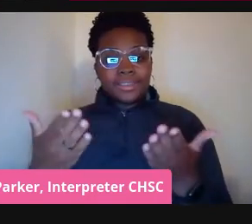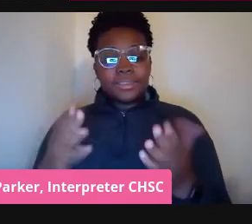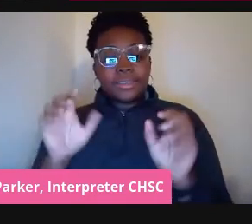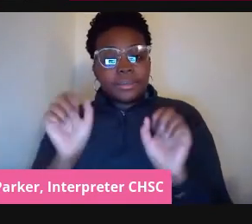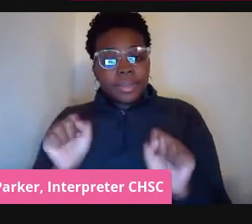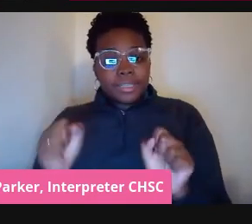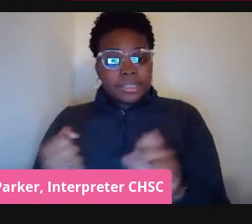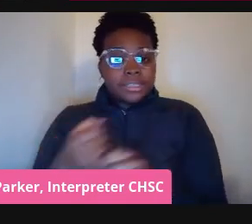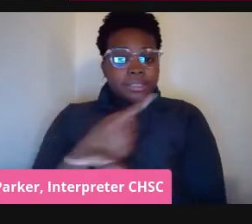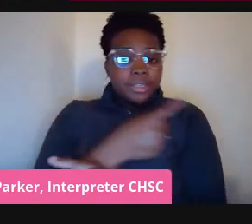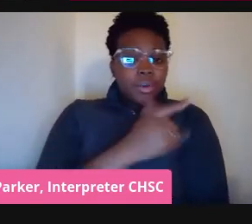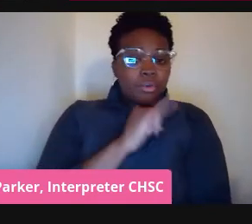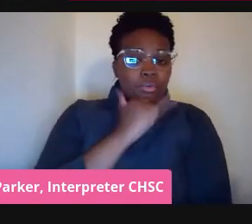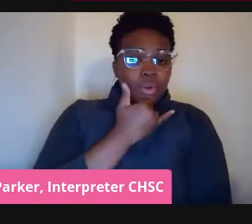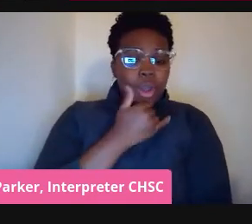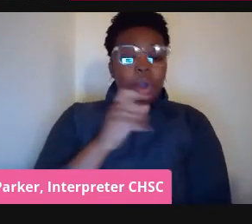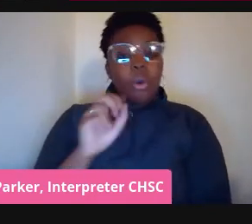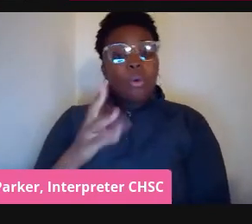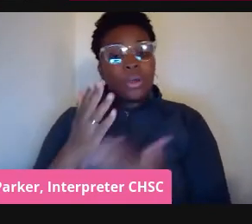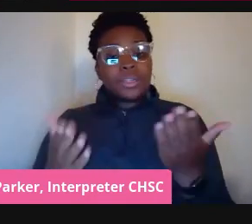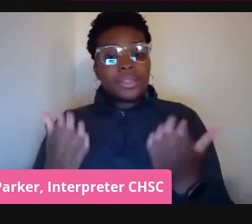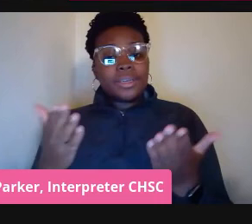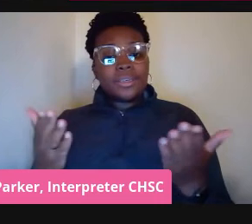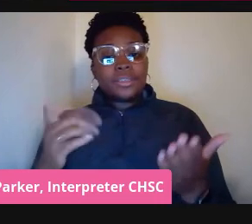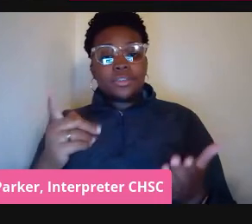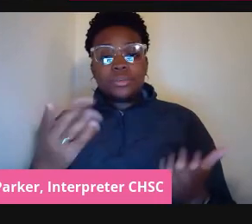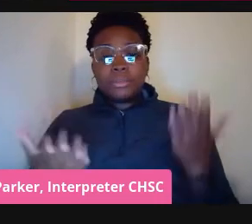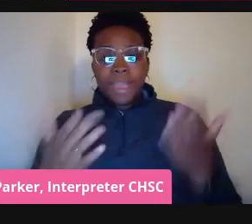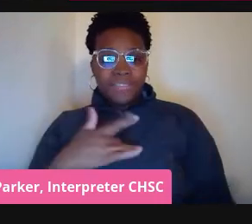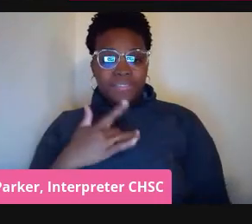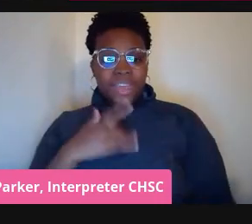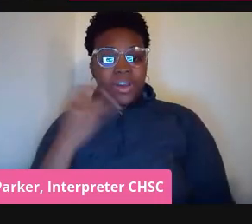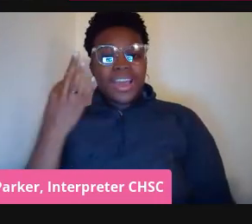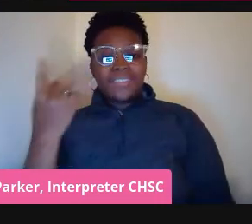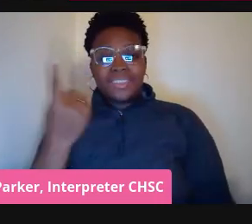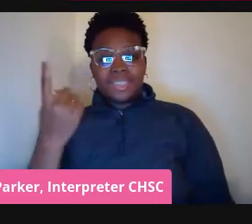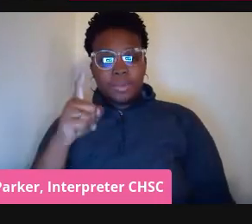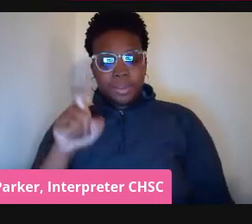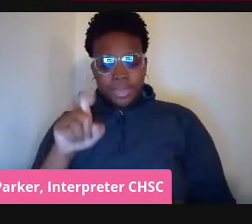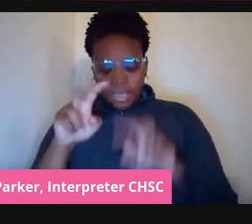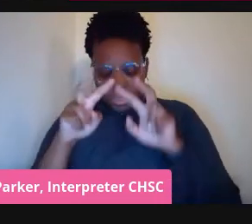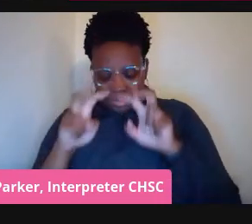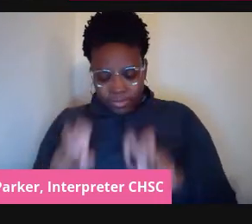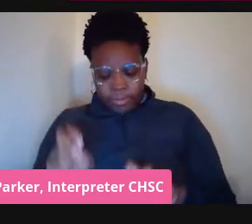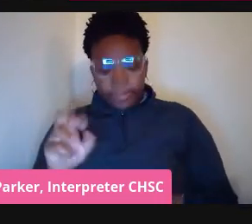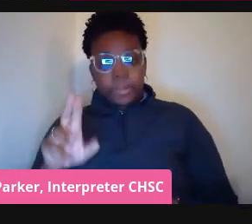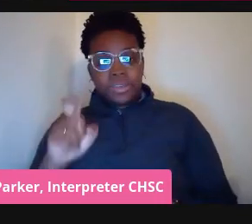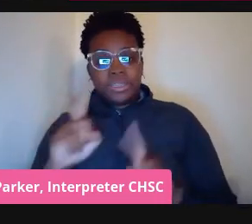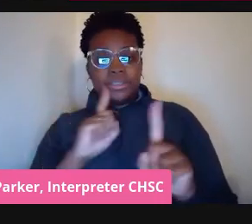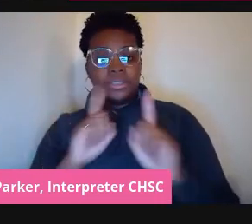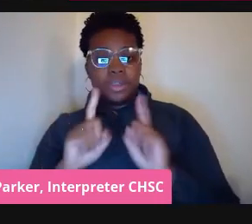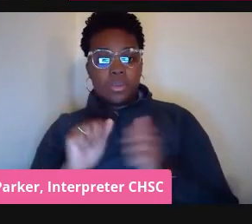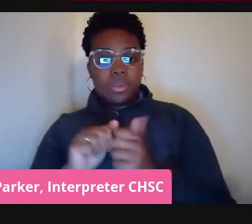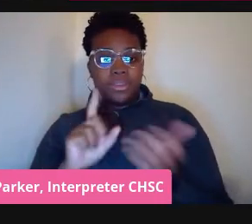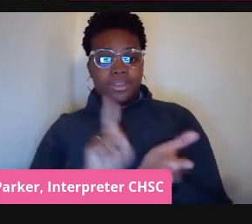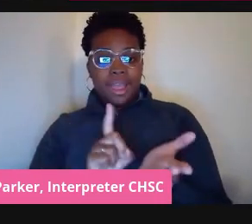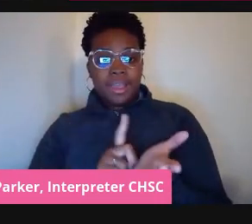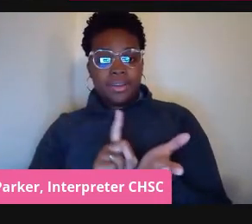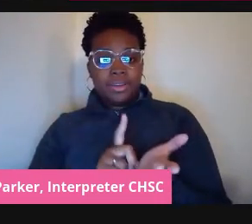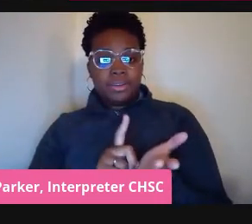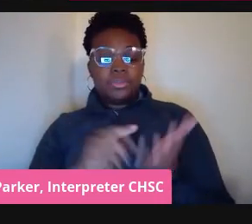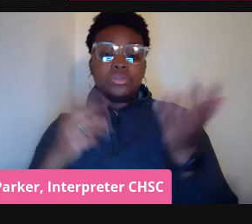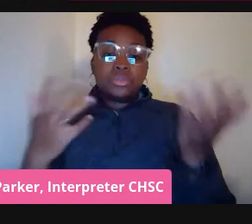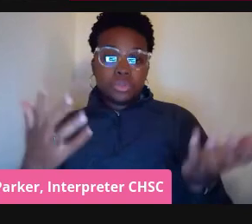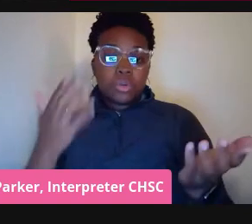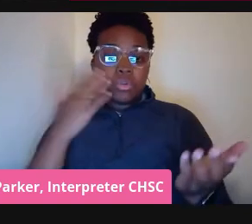wrong, or the things that you might feel if there's something that you need to investigate or you need to talk to your doctor about. So, you